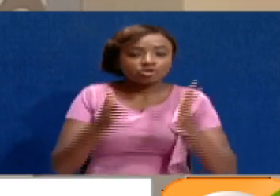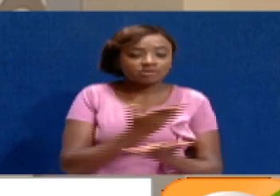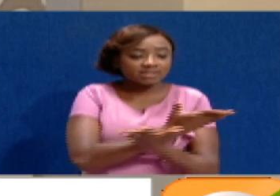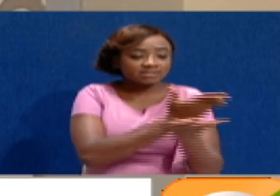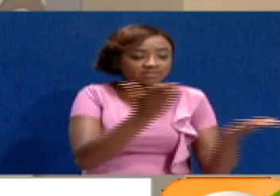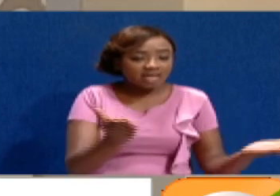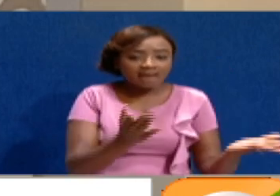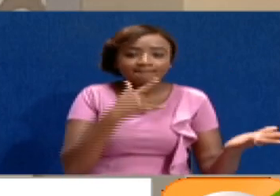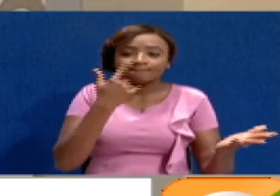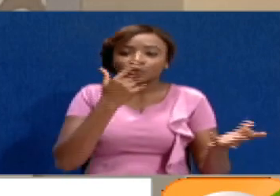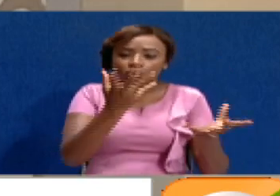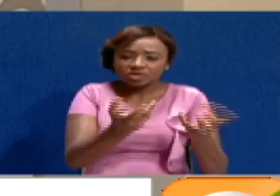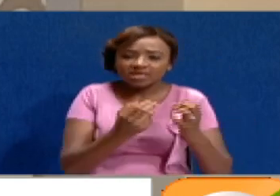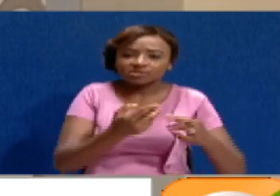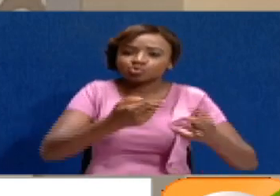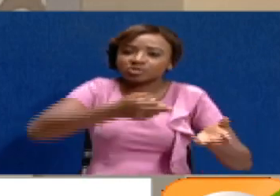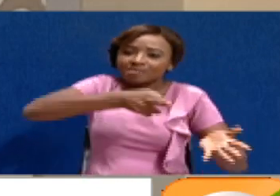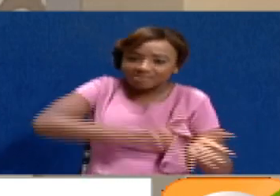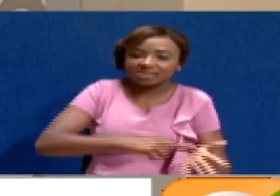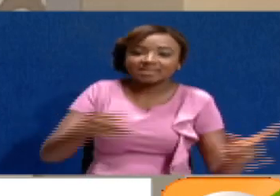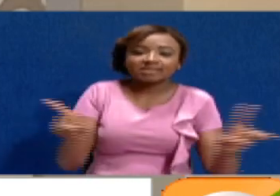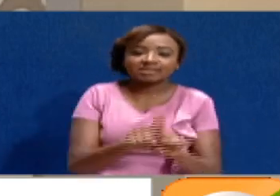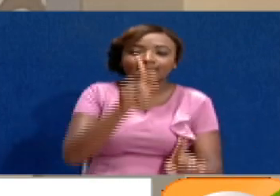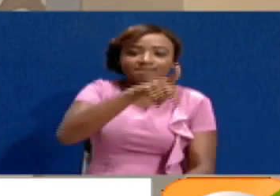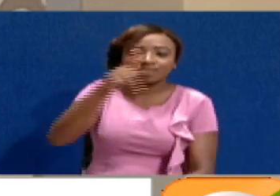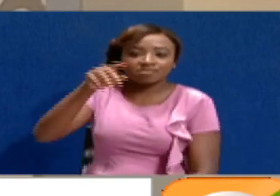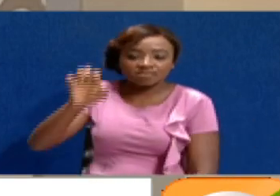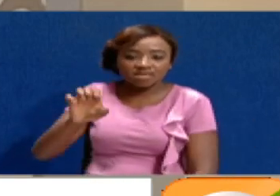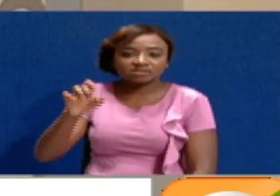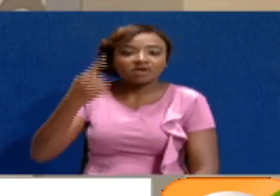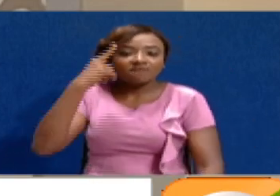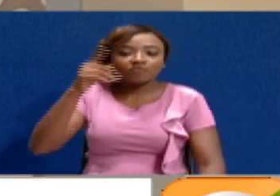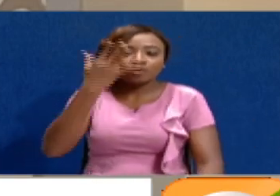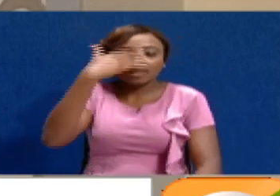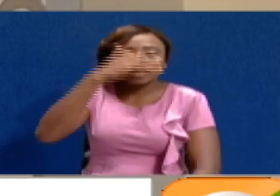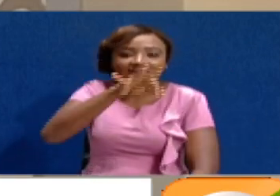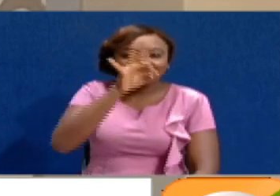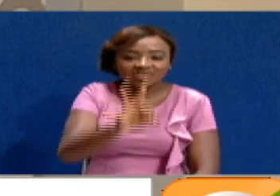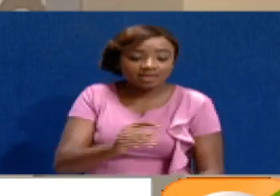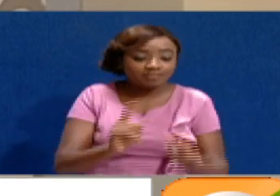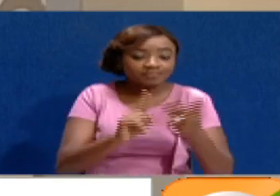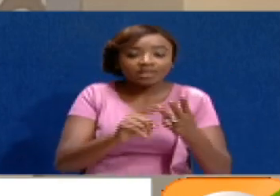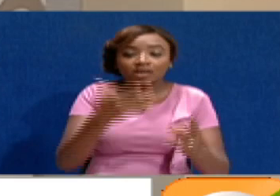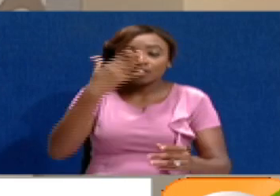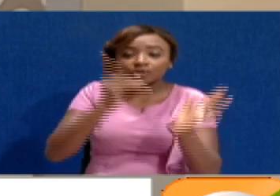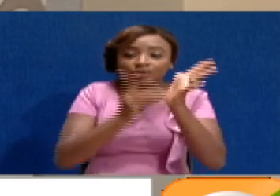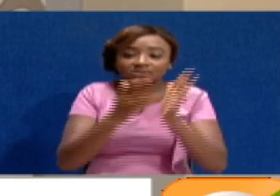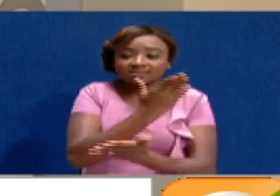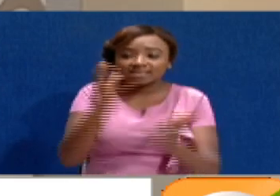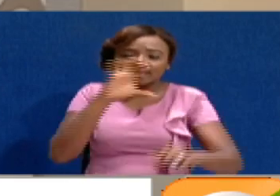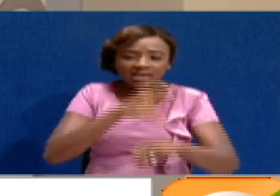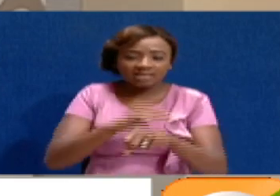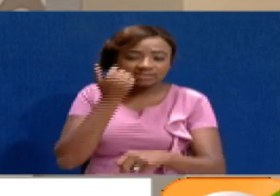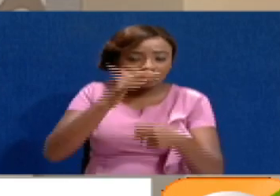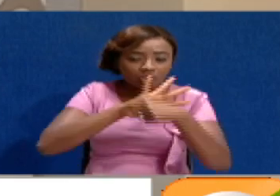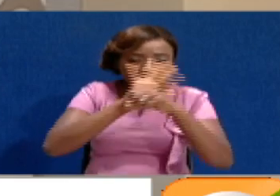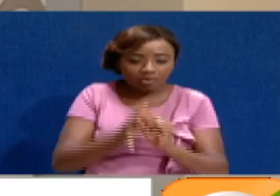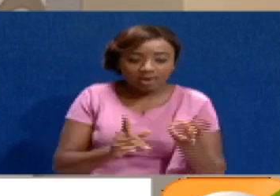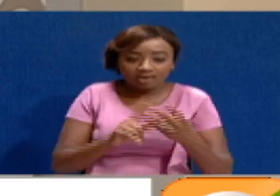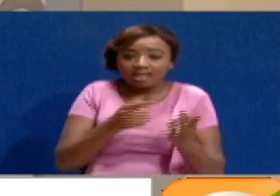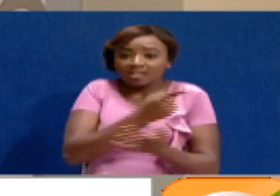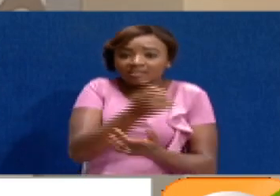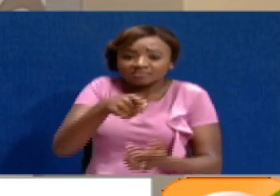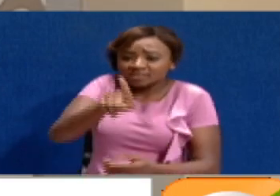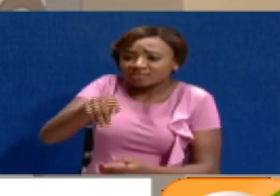to reuse PPEs for up to 3 days. For the doctors who contract COVID-19, pay for their own treatment